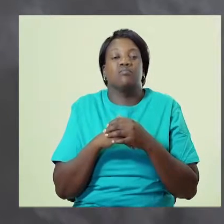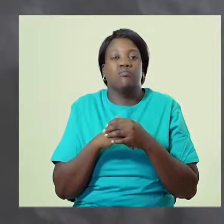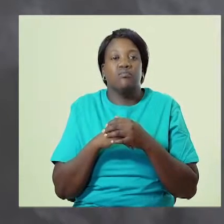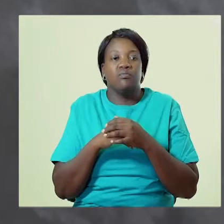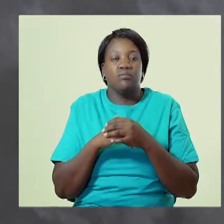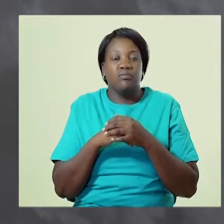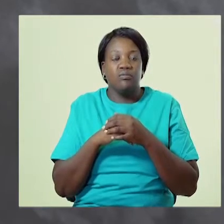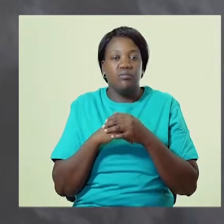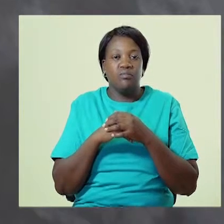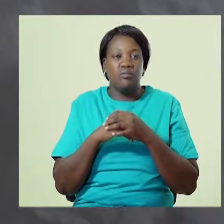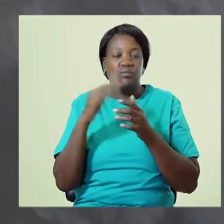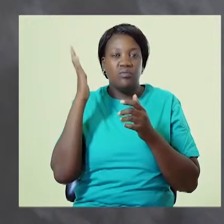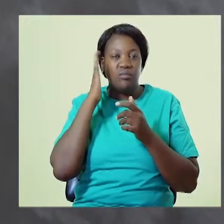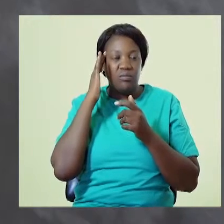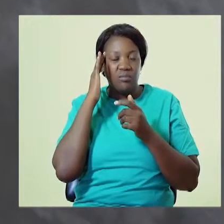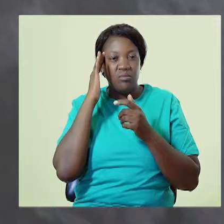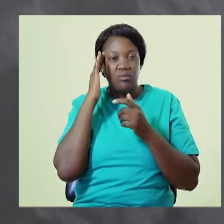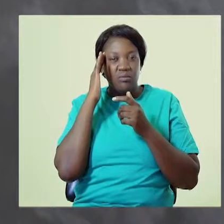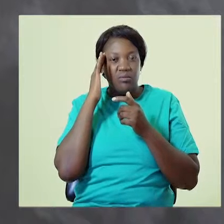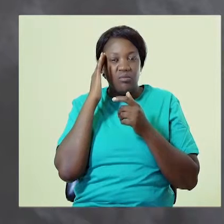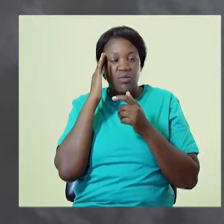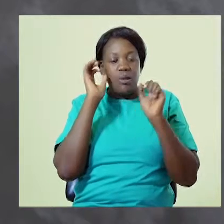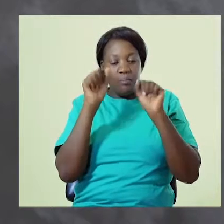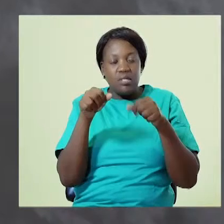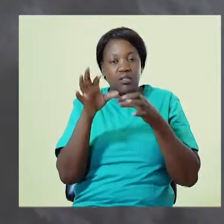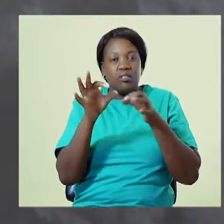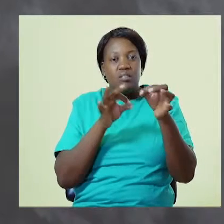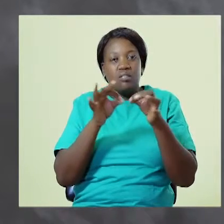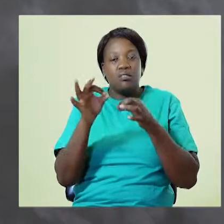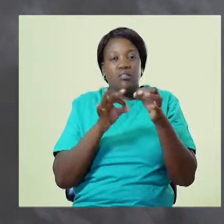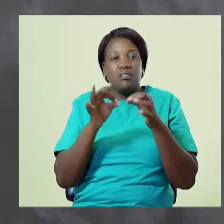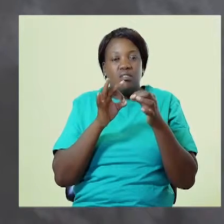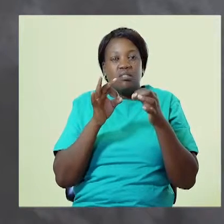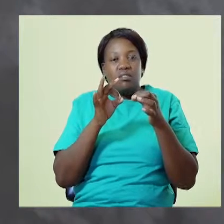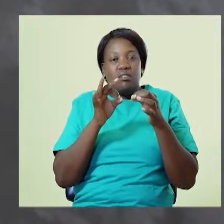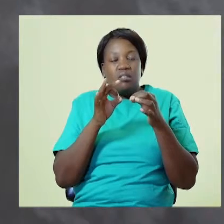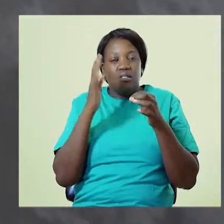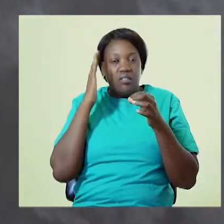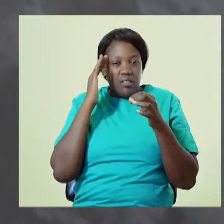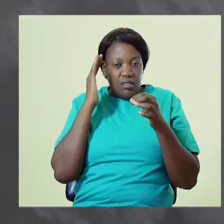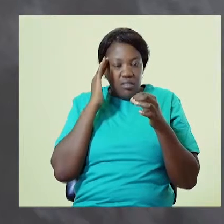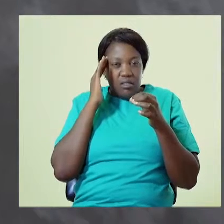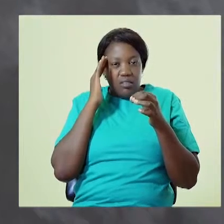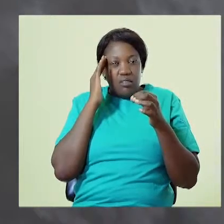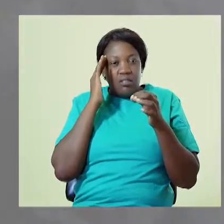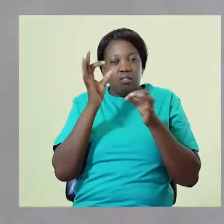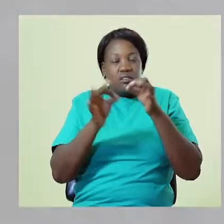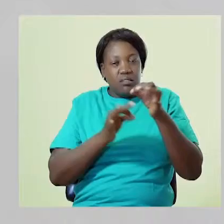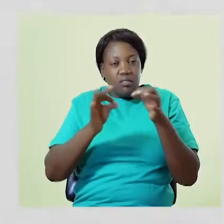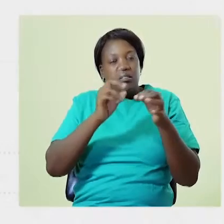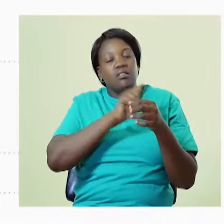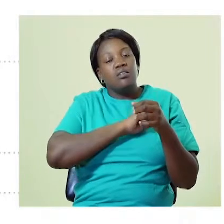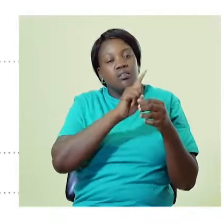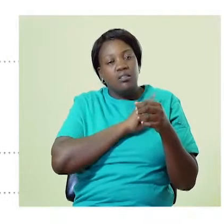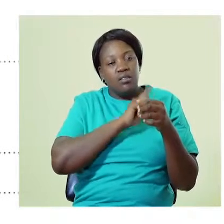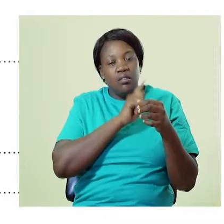pants. You should note that you need to provide a reason. So when listening for the text, you listen for the reason